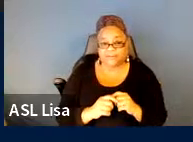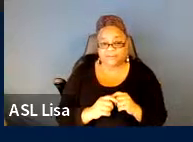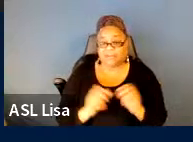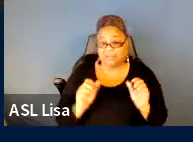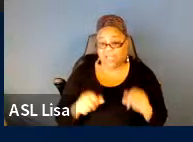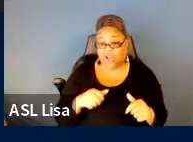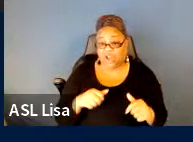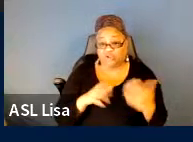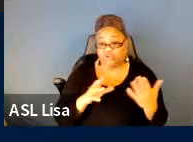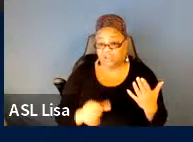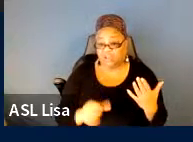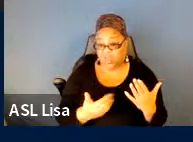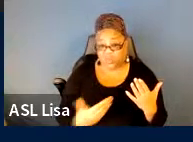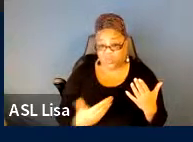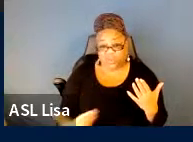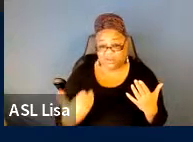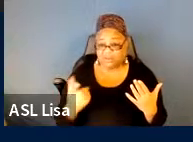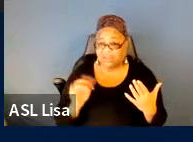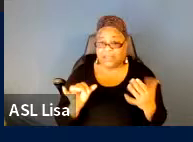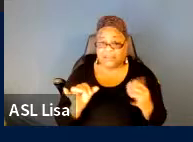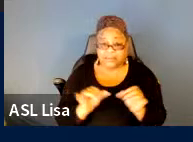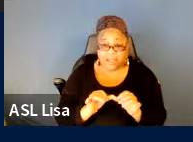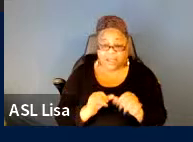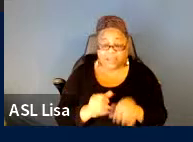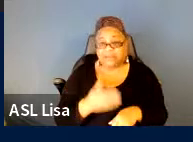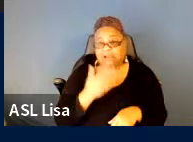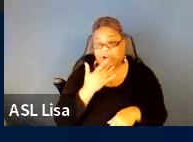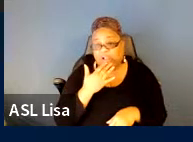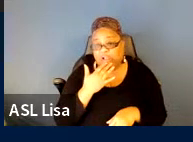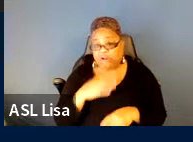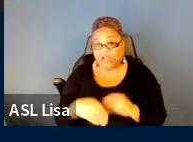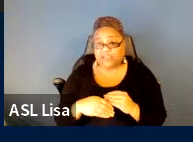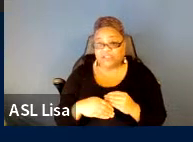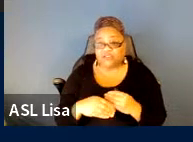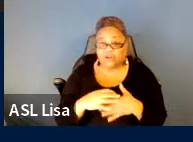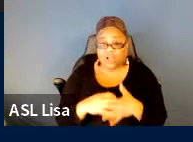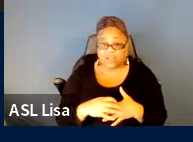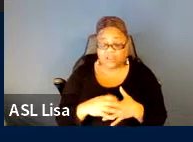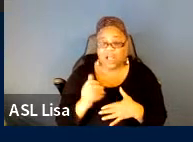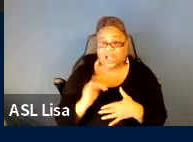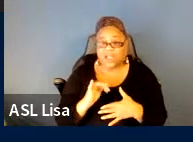including size, color, and additional content, such as reserved or violation